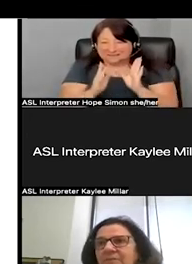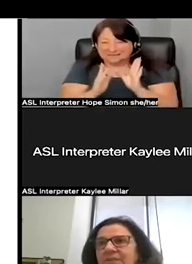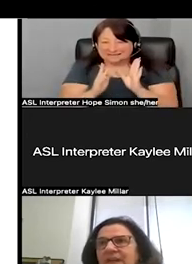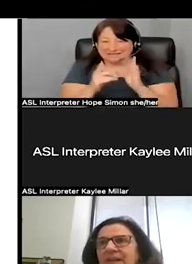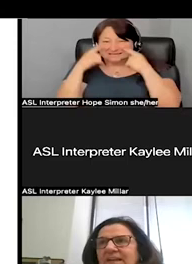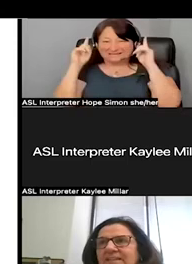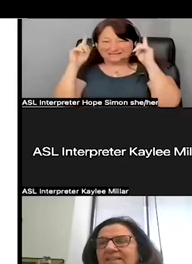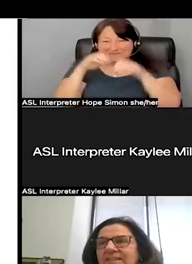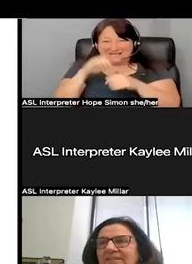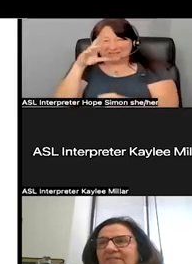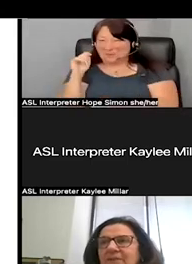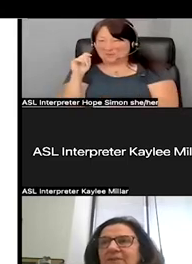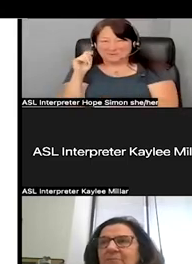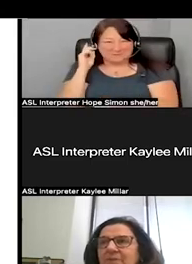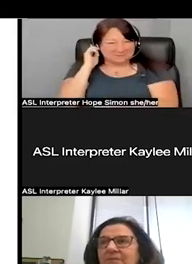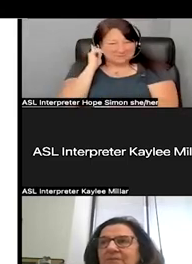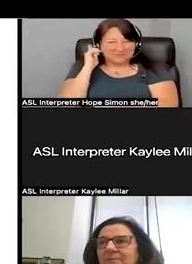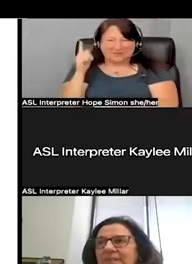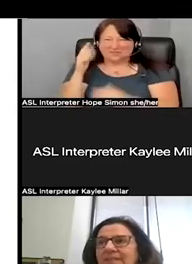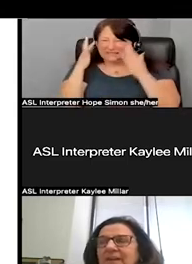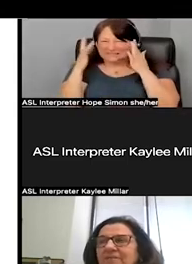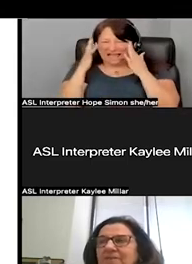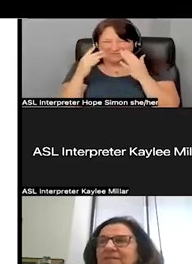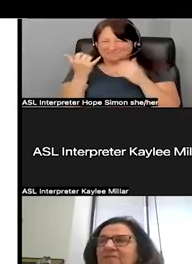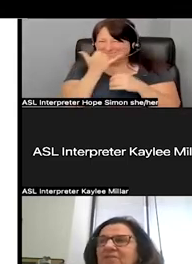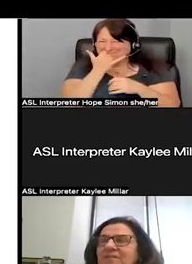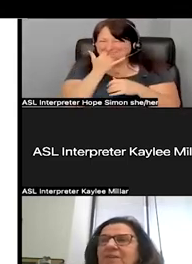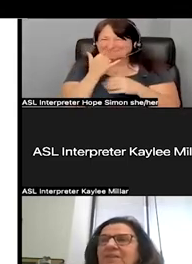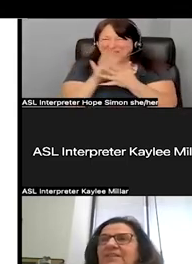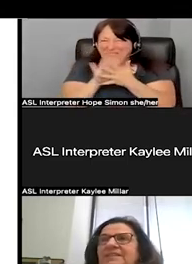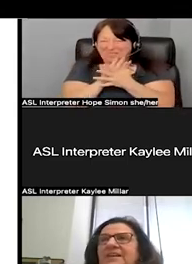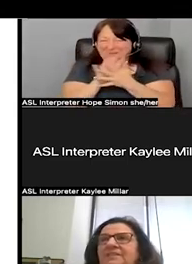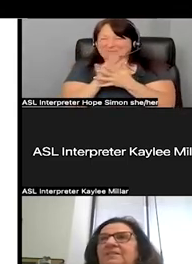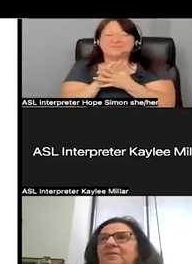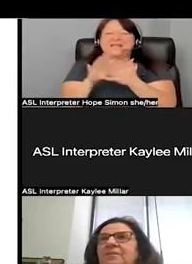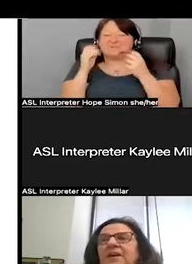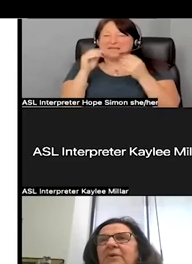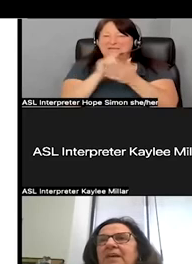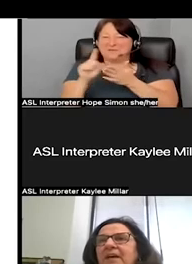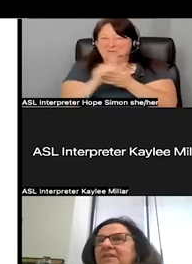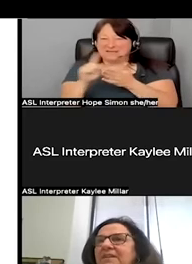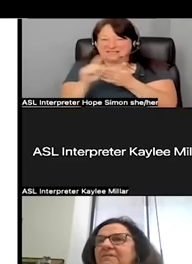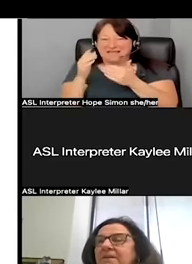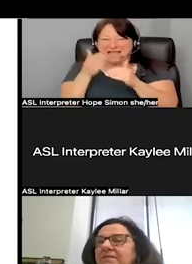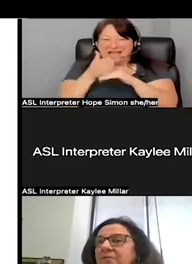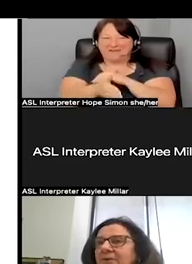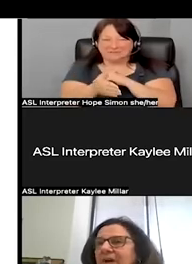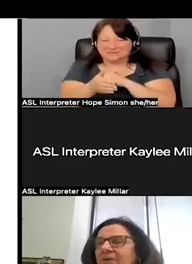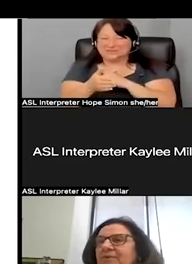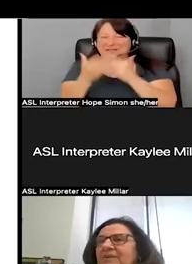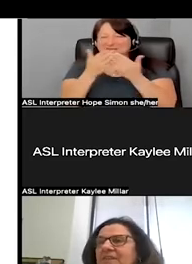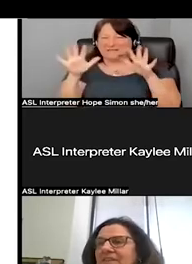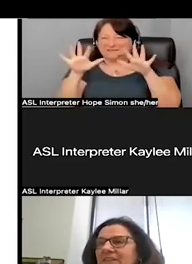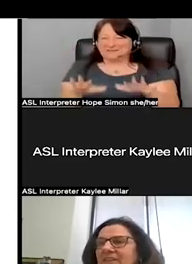October. And for a couple of weeks after, there was interest, but then it dies down. So by having events